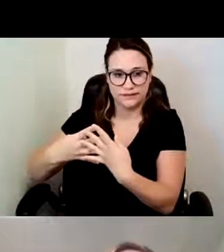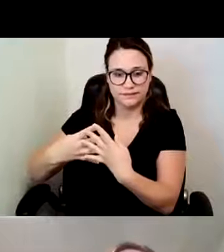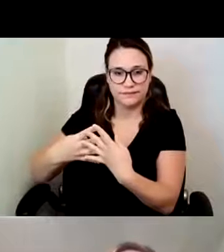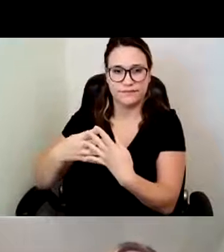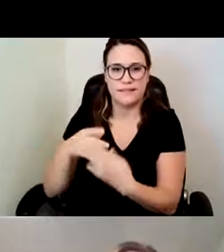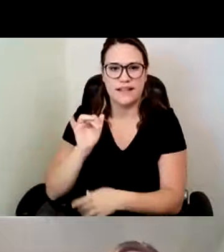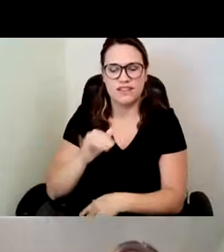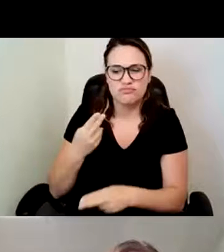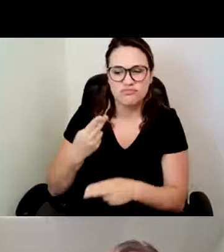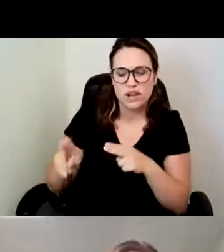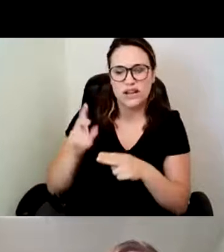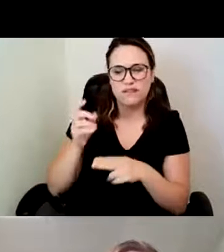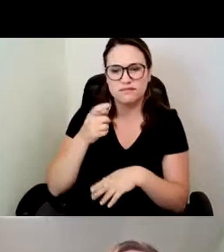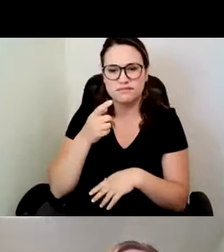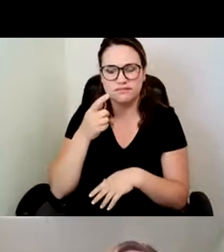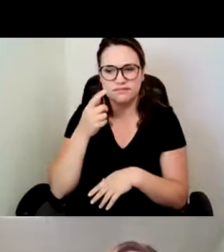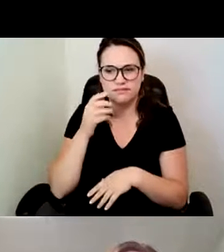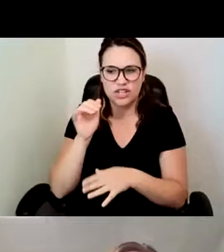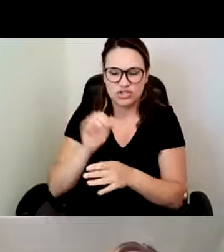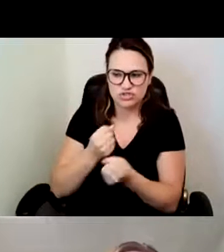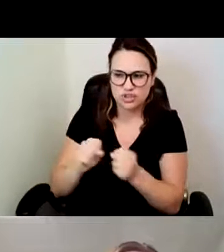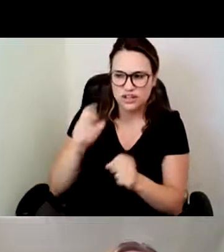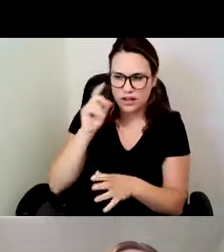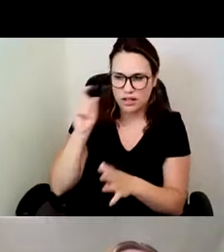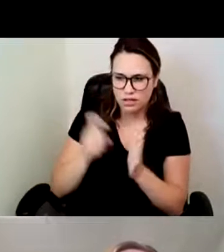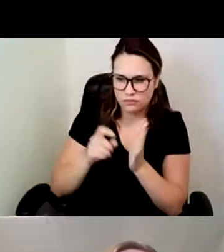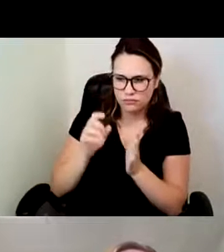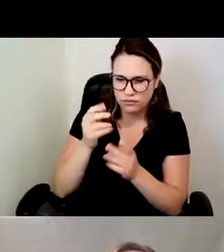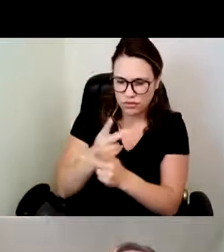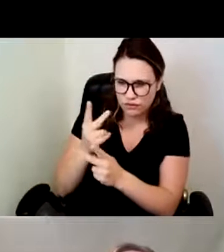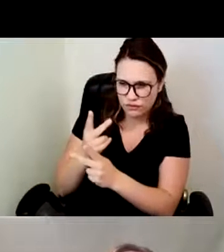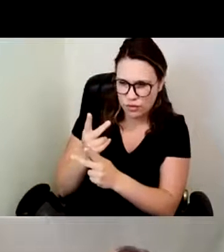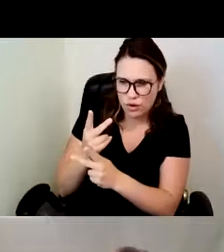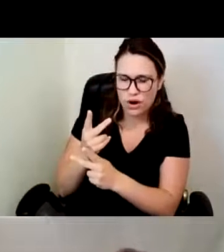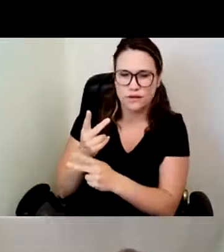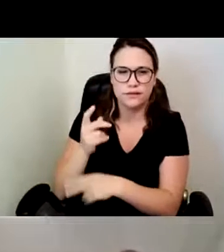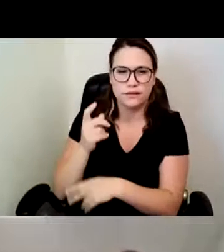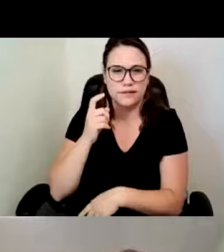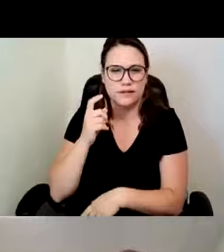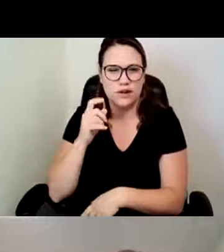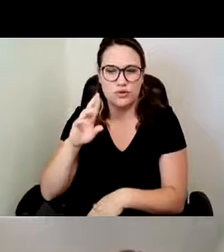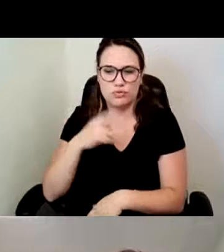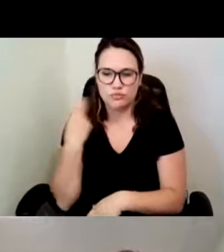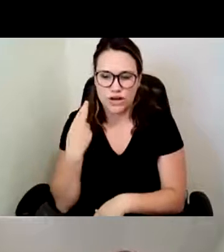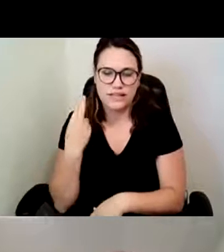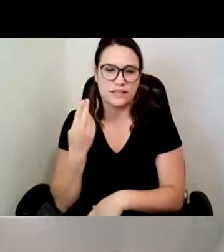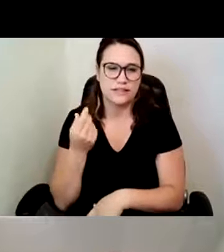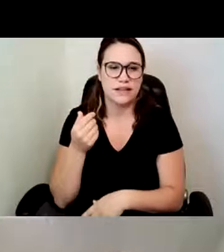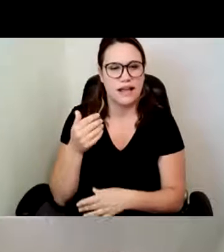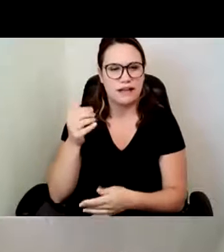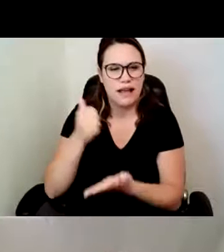for unrecognized conditions or risk markers that can help determine who may need further